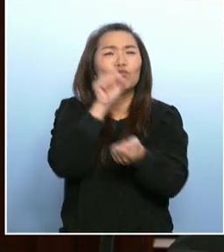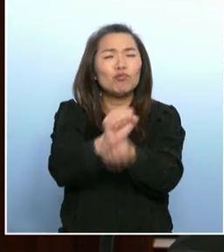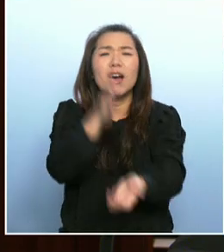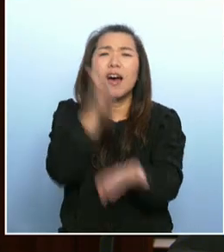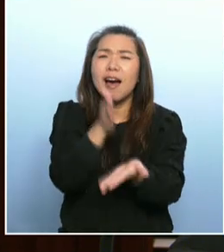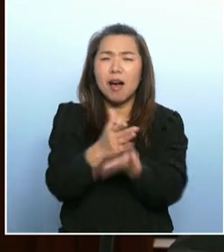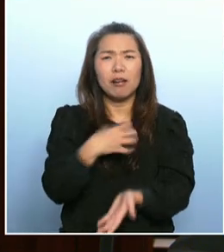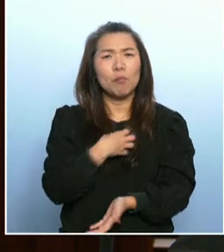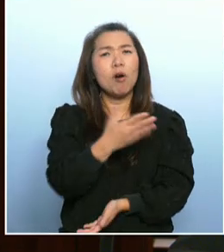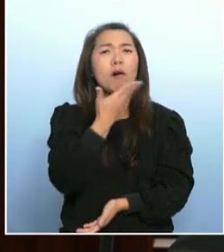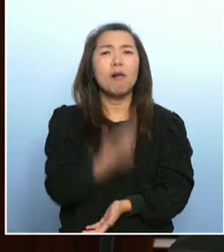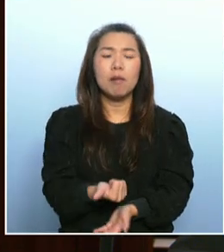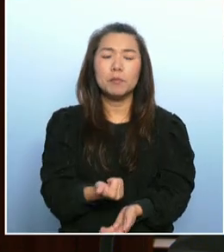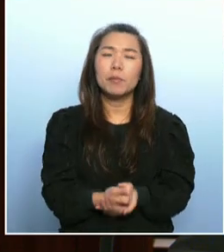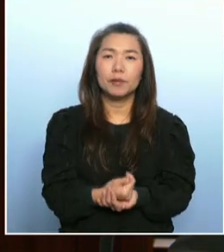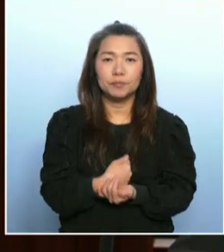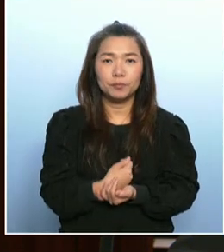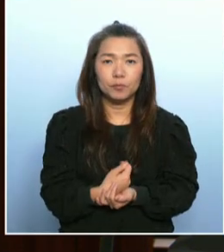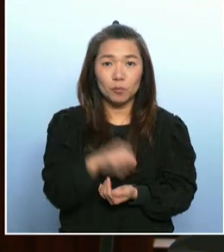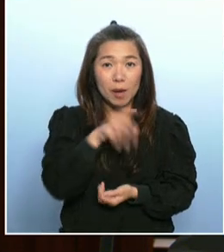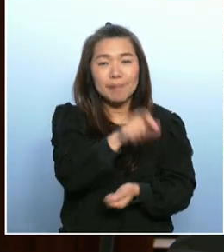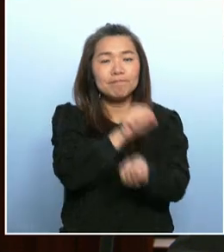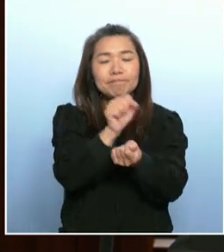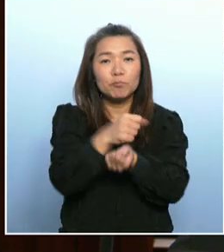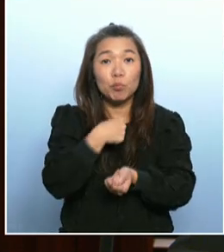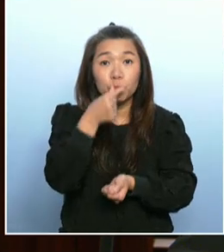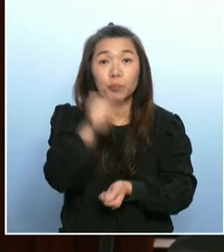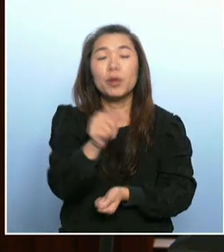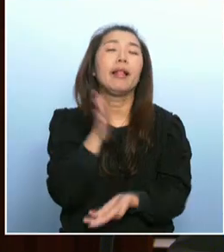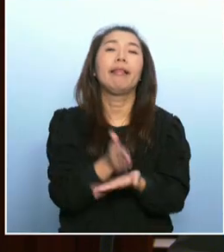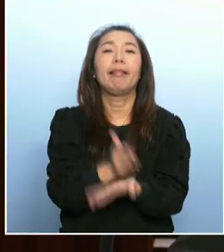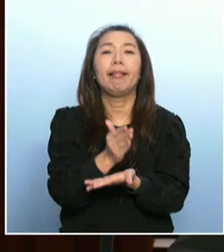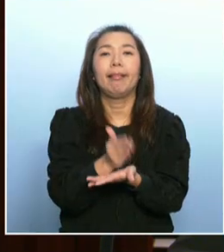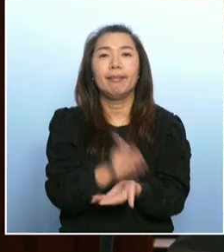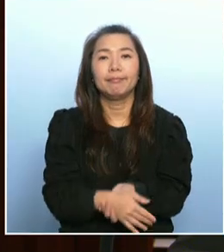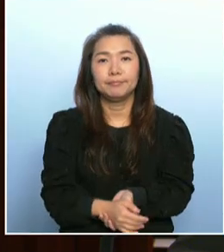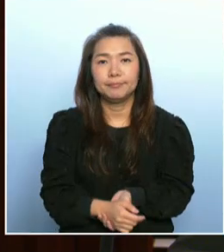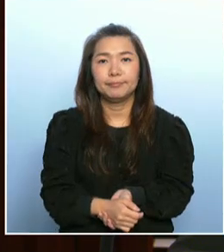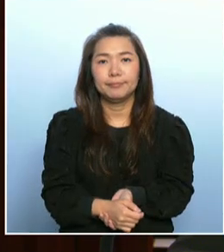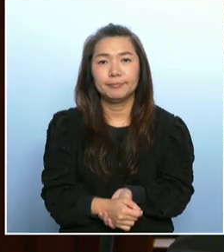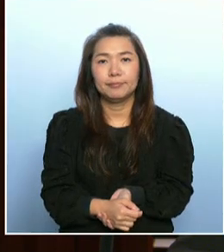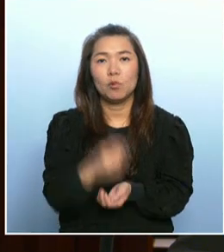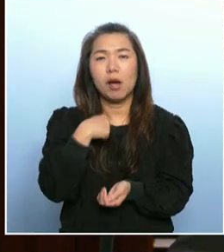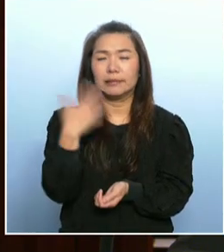the Undersecretary that care homes are not prisons. I'm not saying that they are.